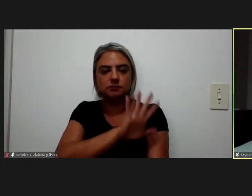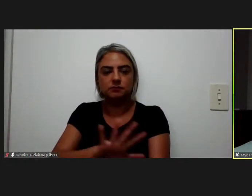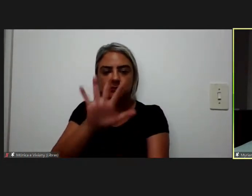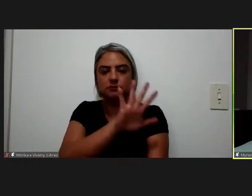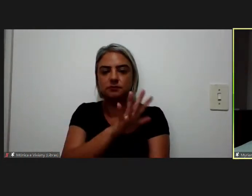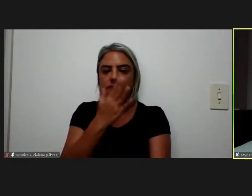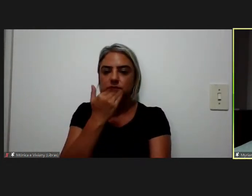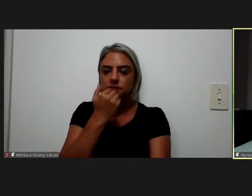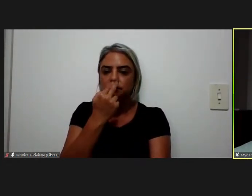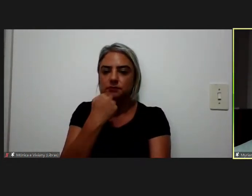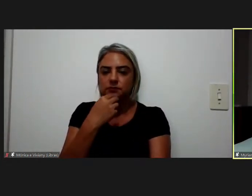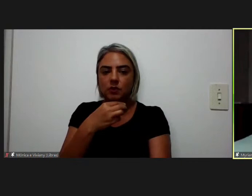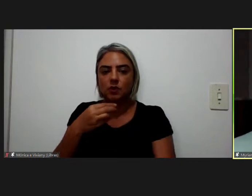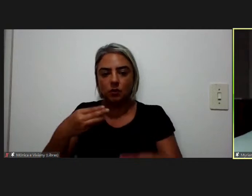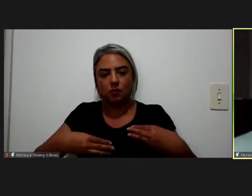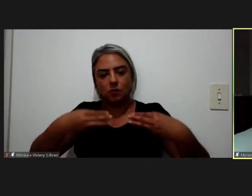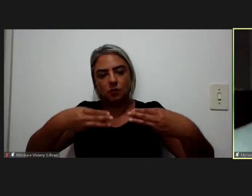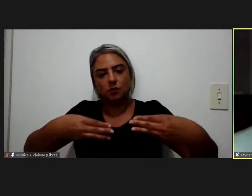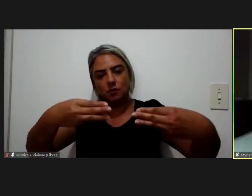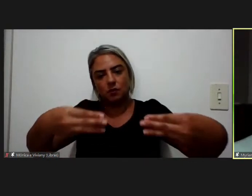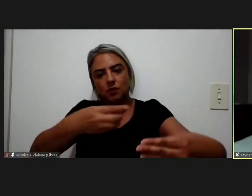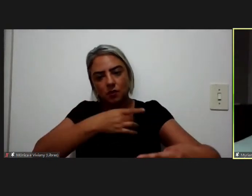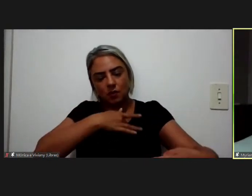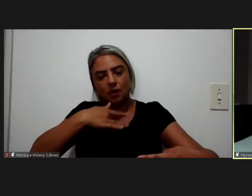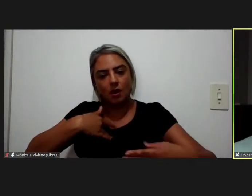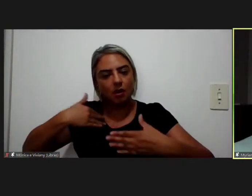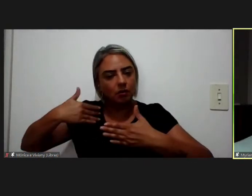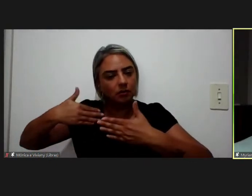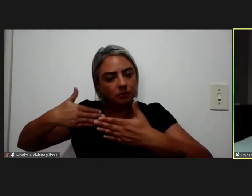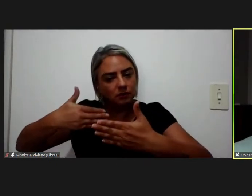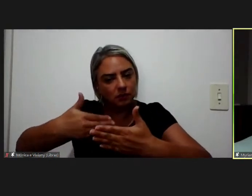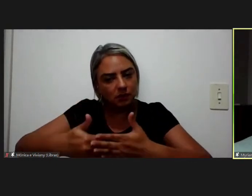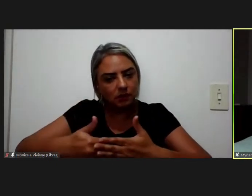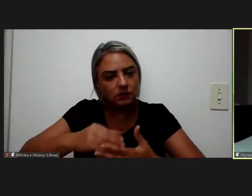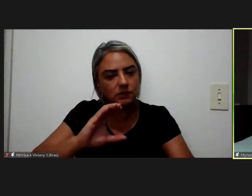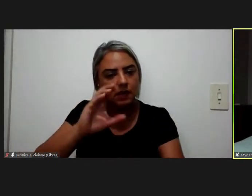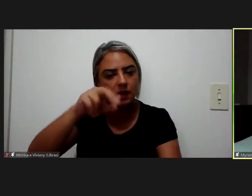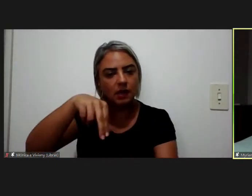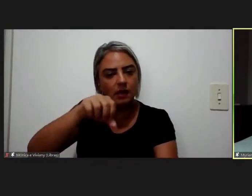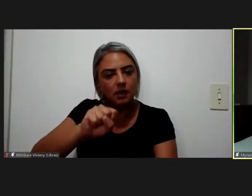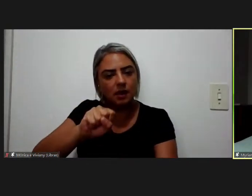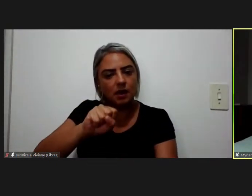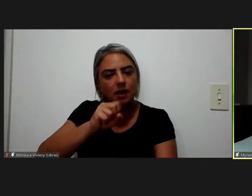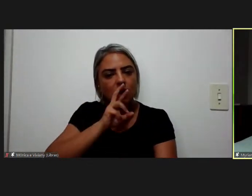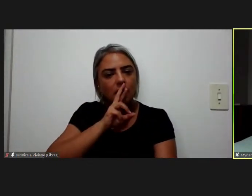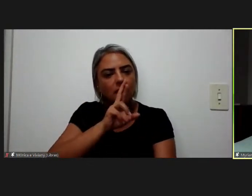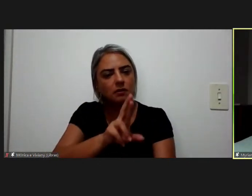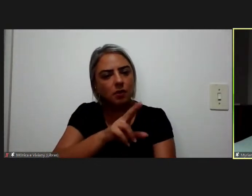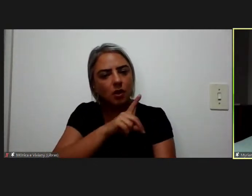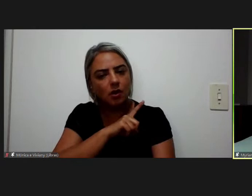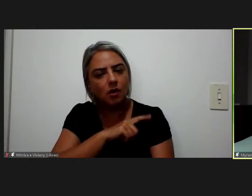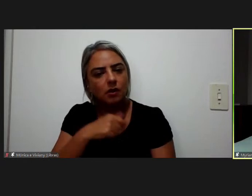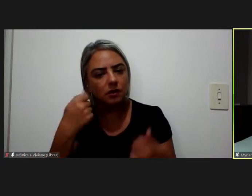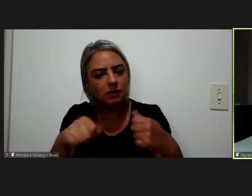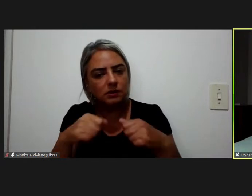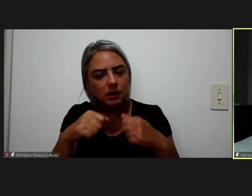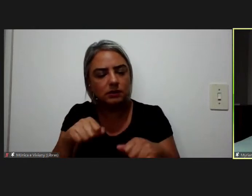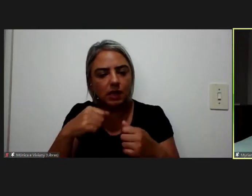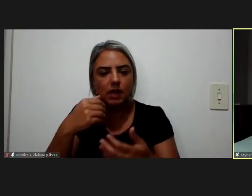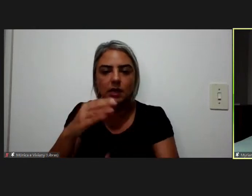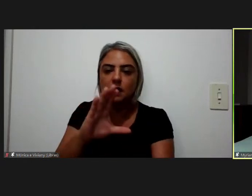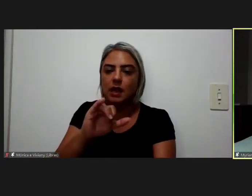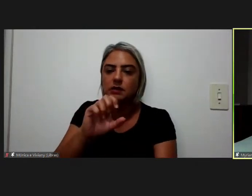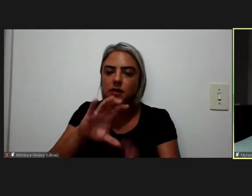the coordination of food and nutrition in the ministry, that throughout its history of CNS, answers to the demands